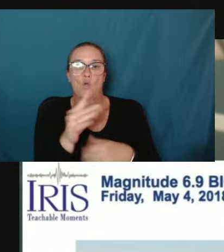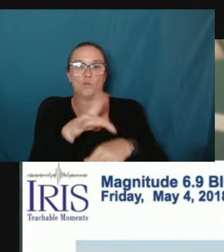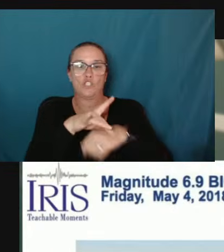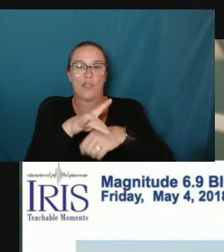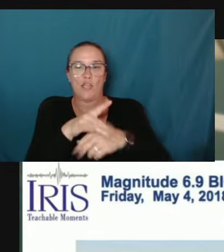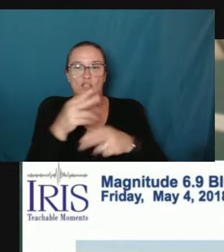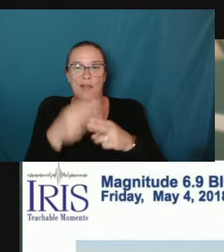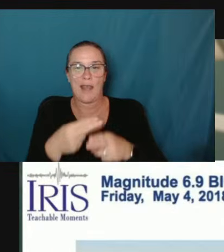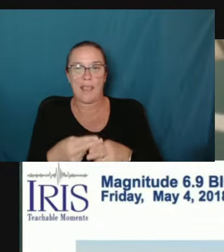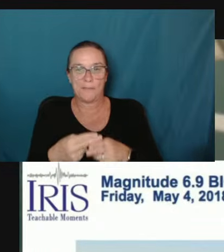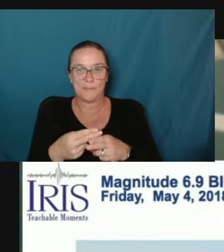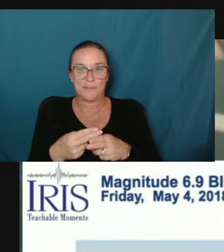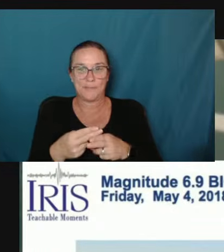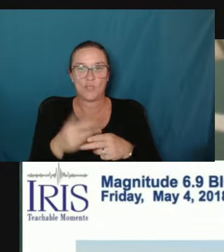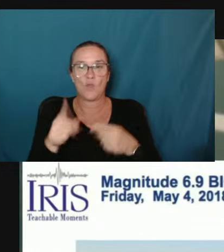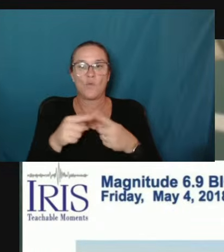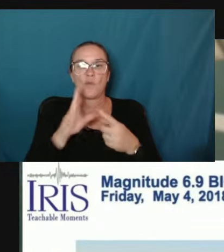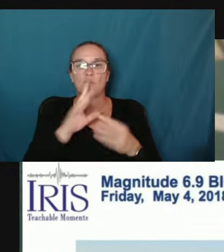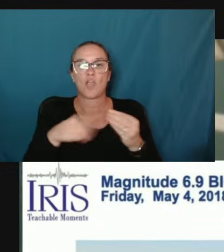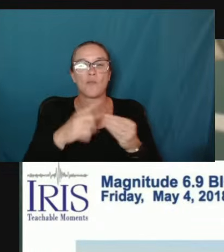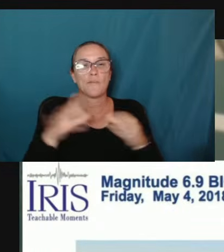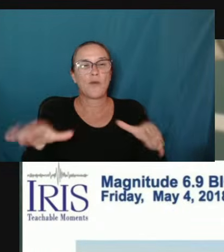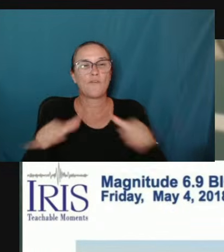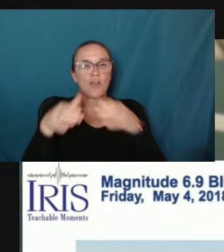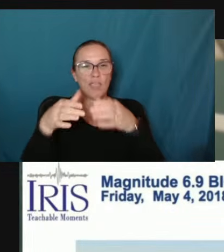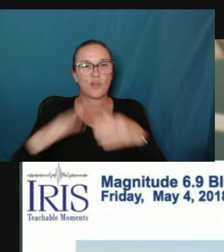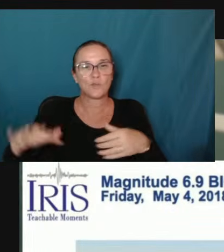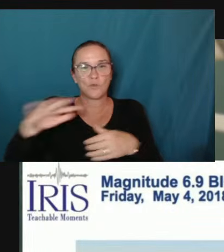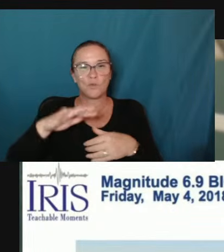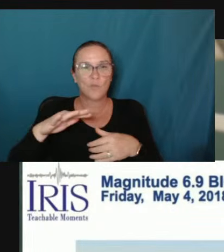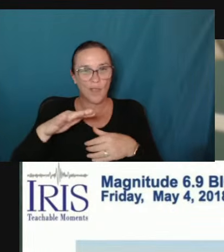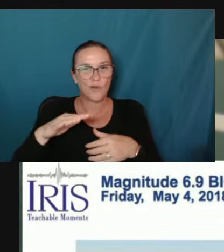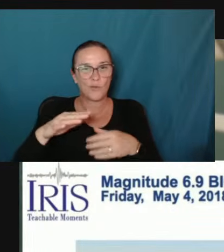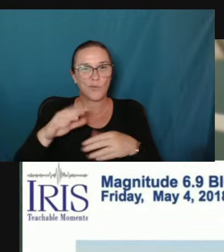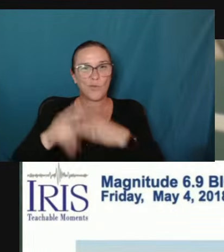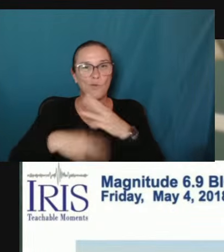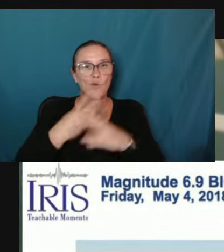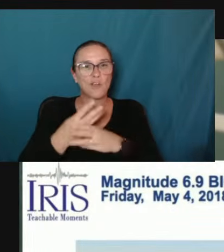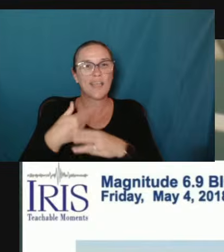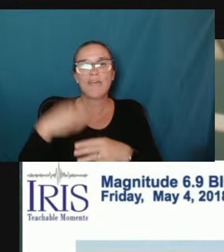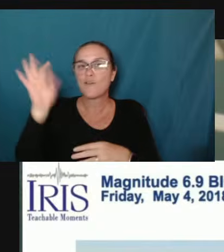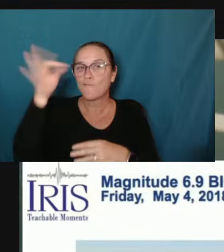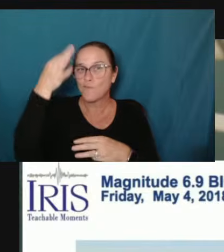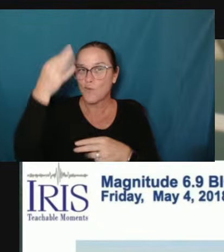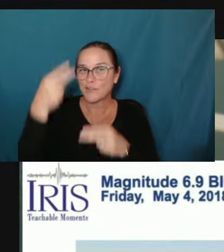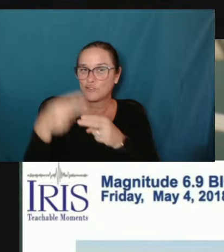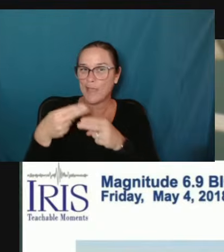about volcanoes around the world and oceanos, it's got a French name. Anyone know what it is?